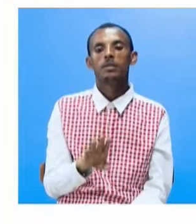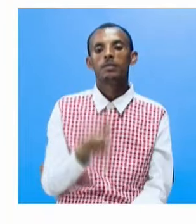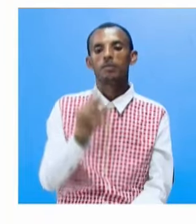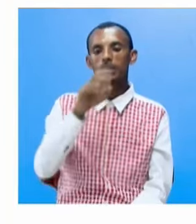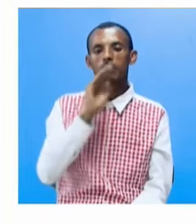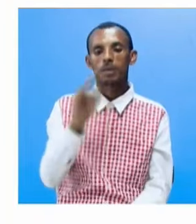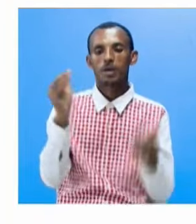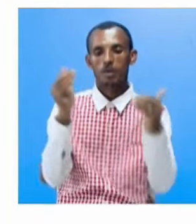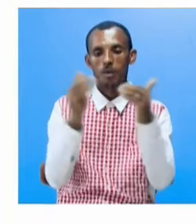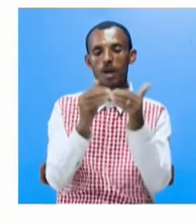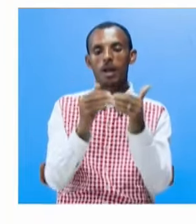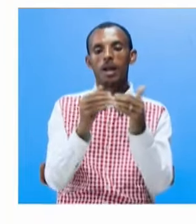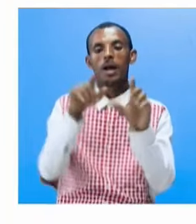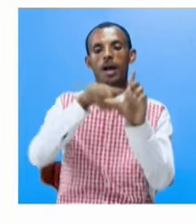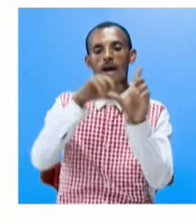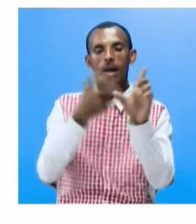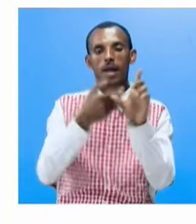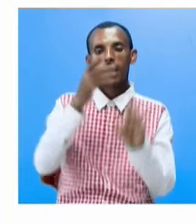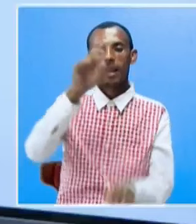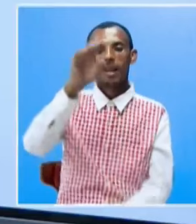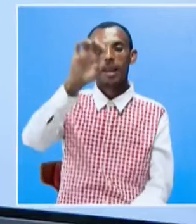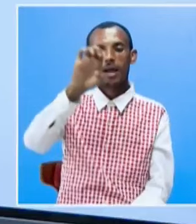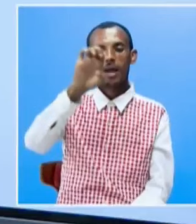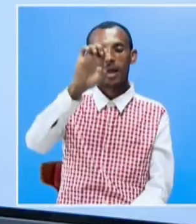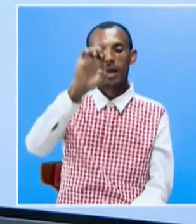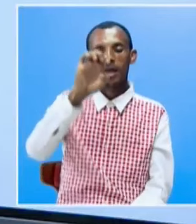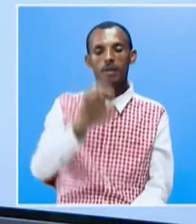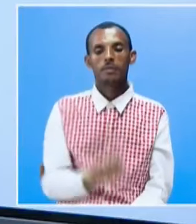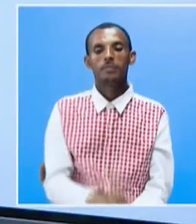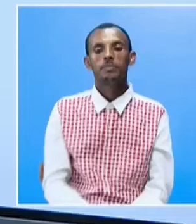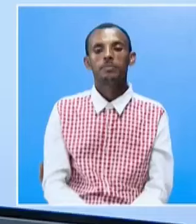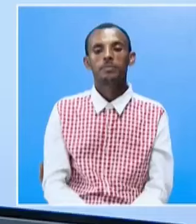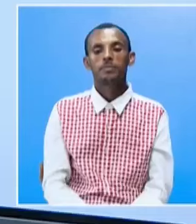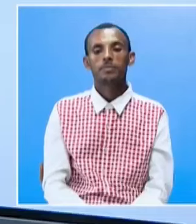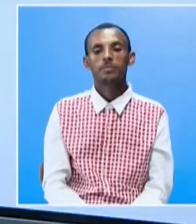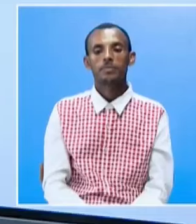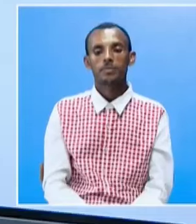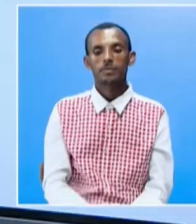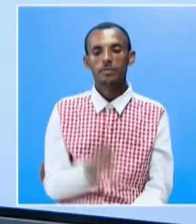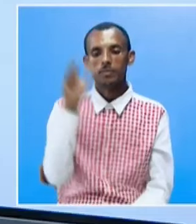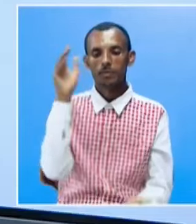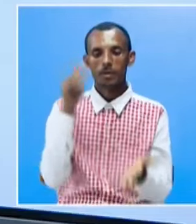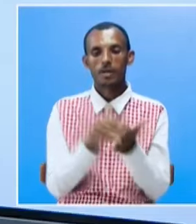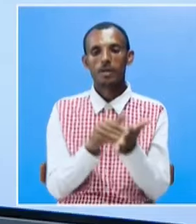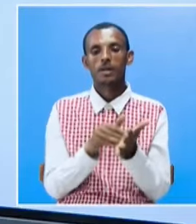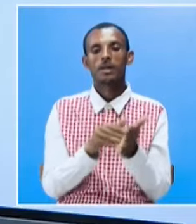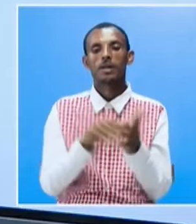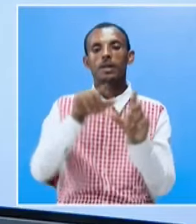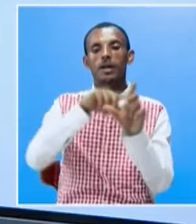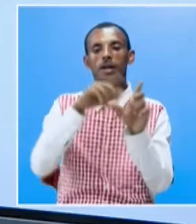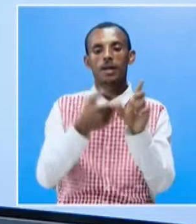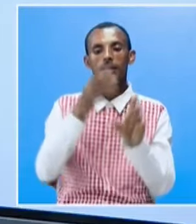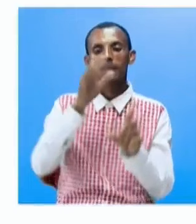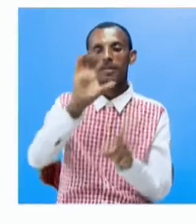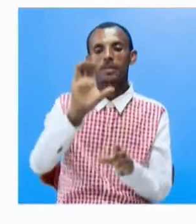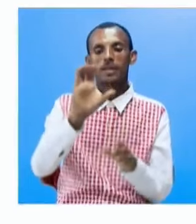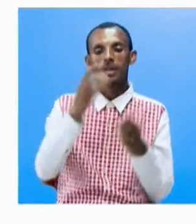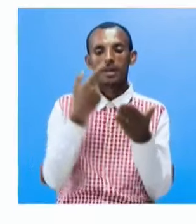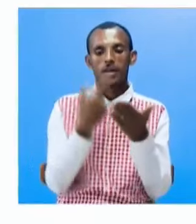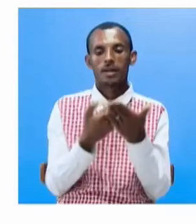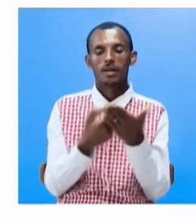B must be equal with angle E. Again, angle C here